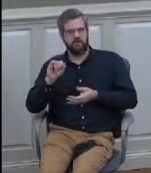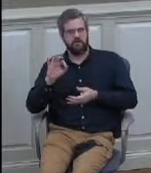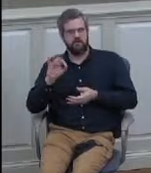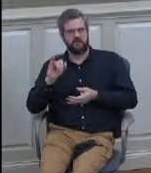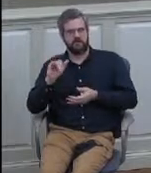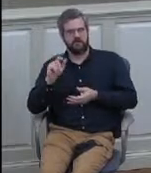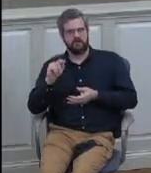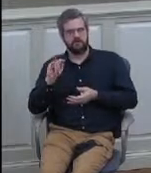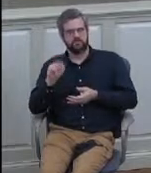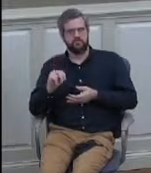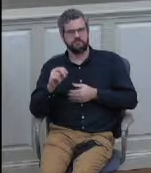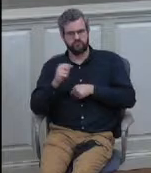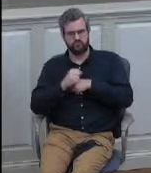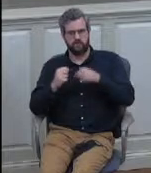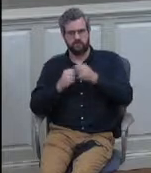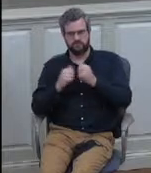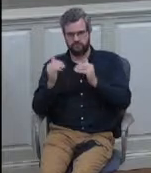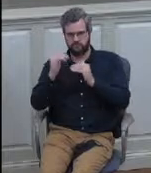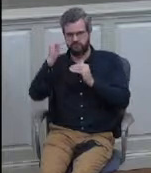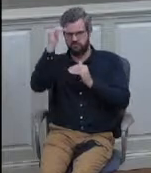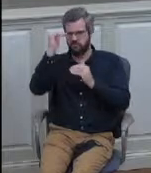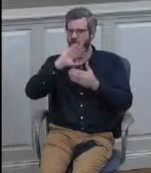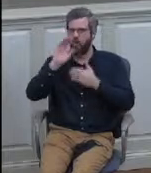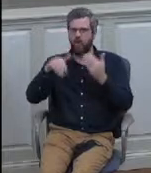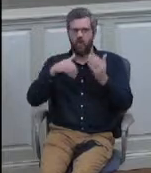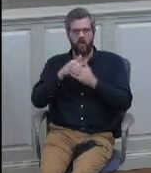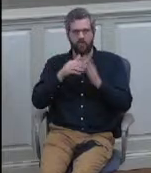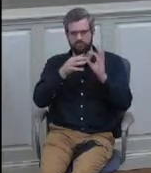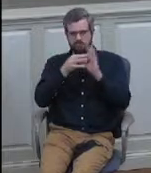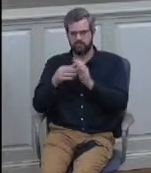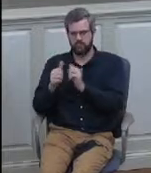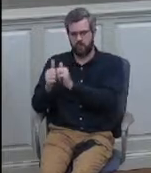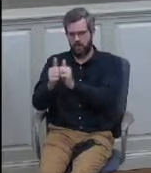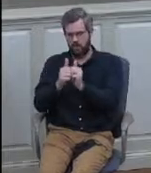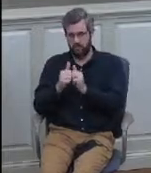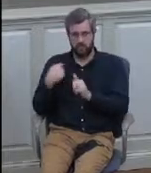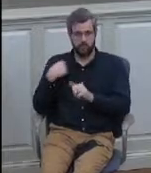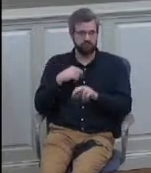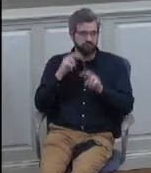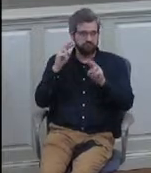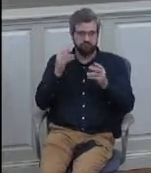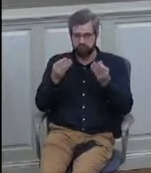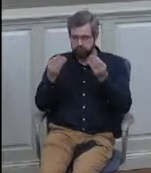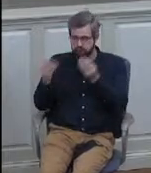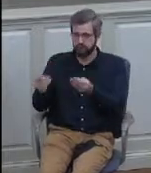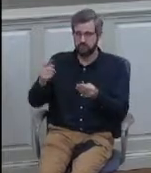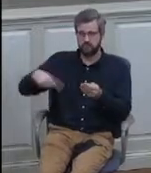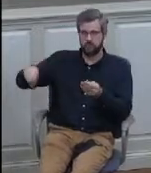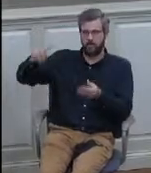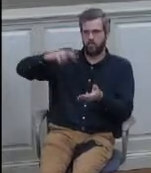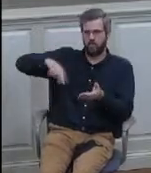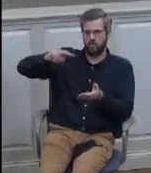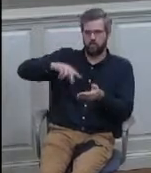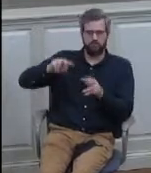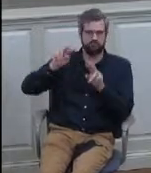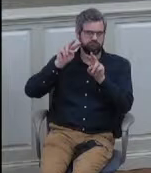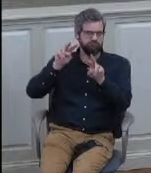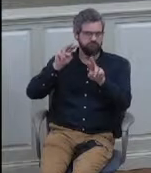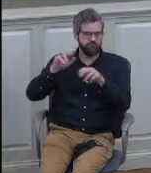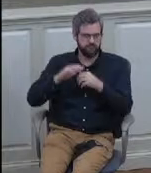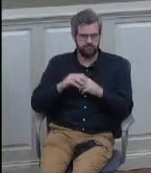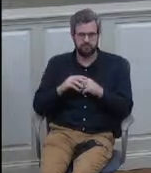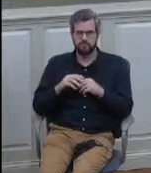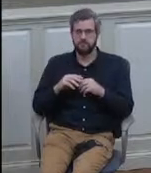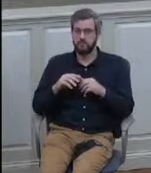all tie together, and so we're looking forward to bringing that to the table for the commission to look at. And as I mentioned, it